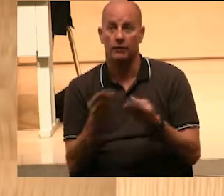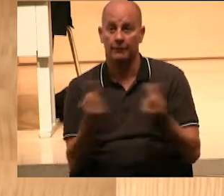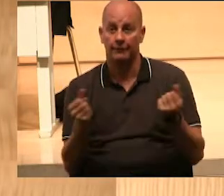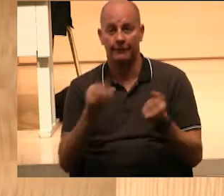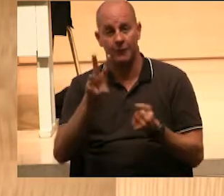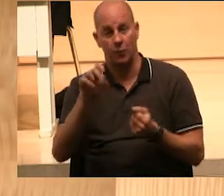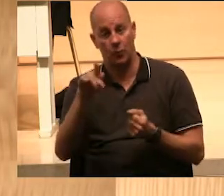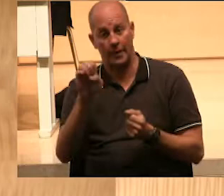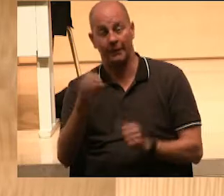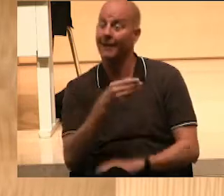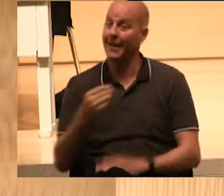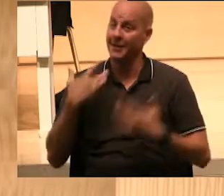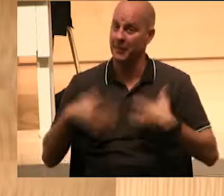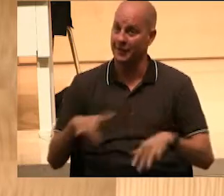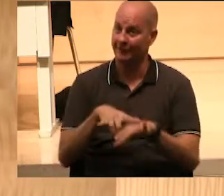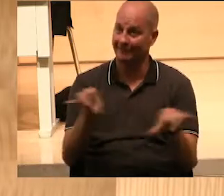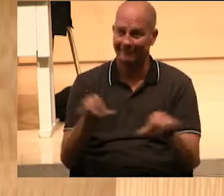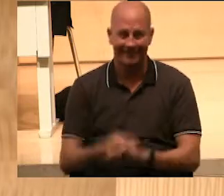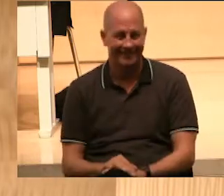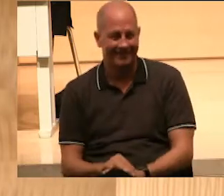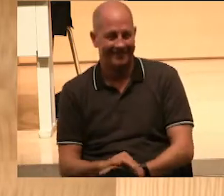great.